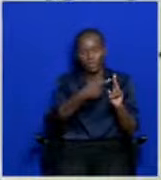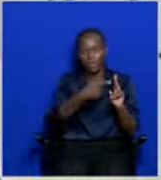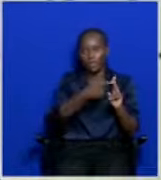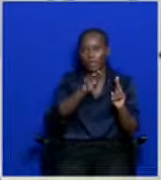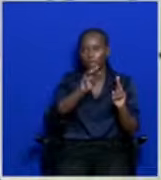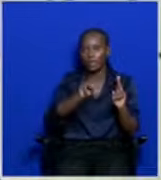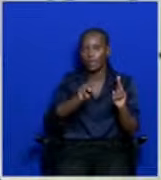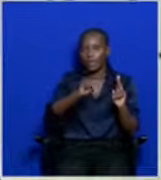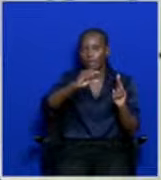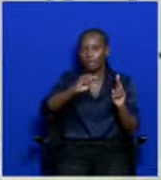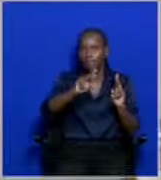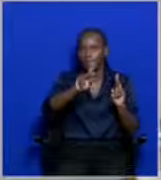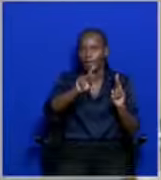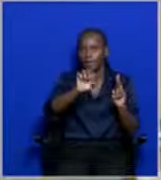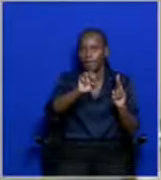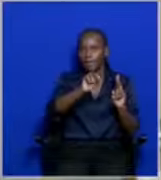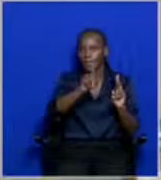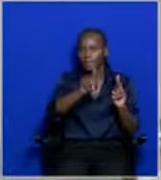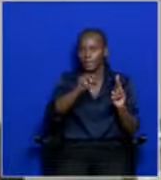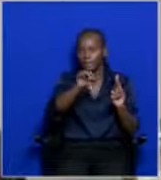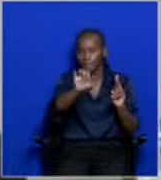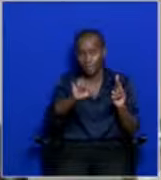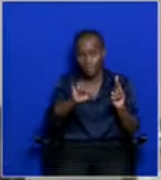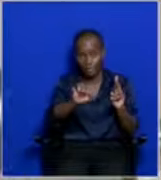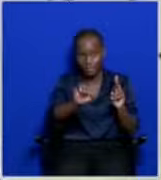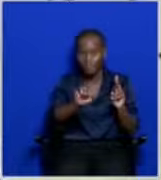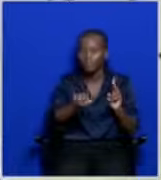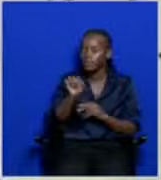And if you don't have it before you,